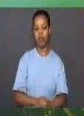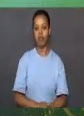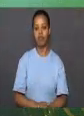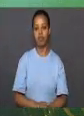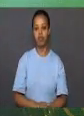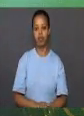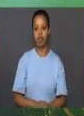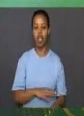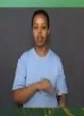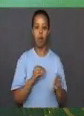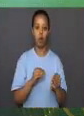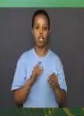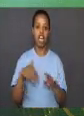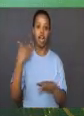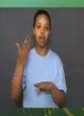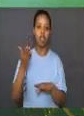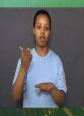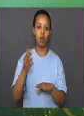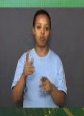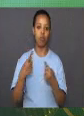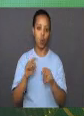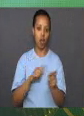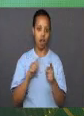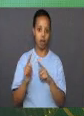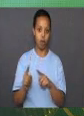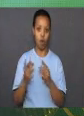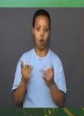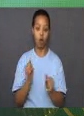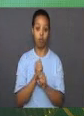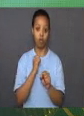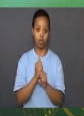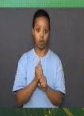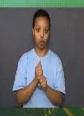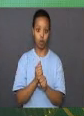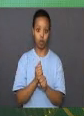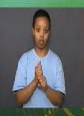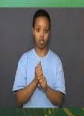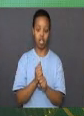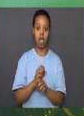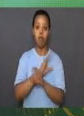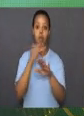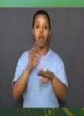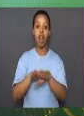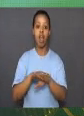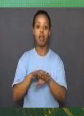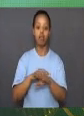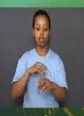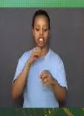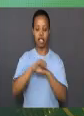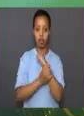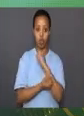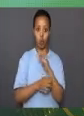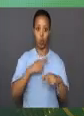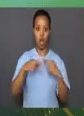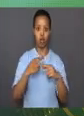Students, for our next activity, state where light-dependent reactions